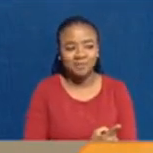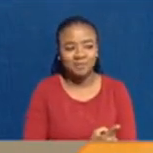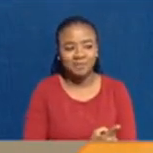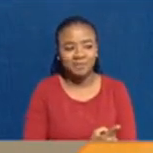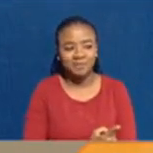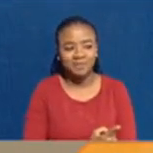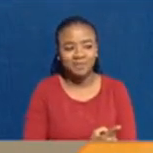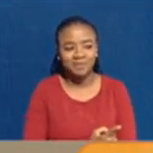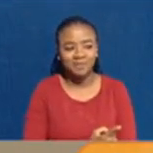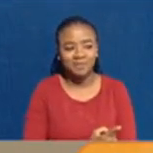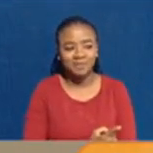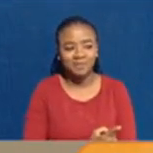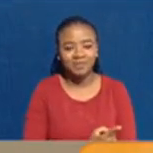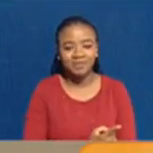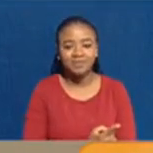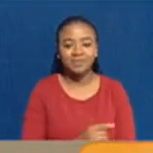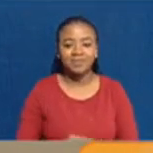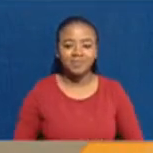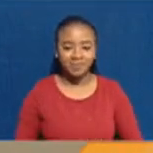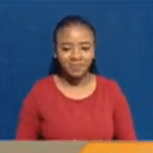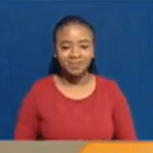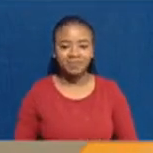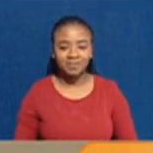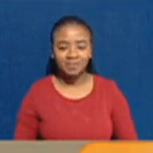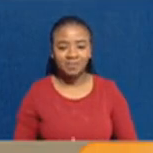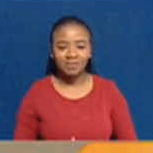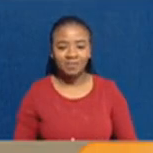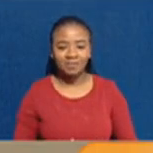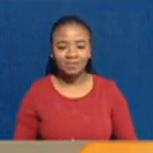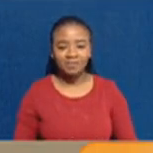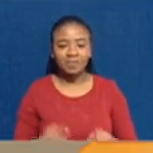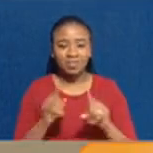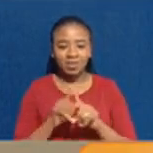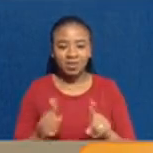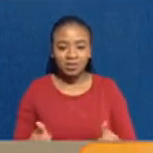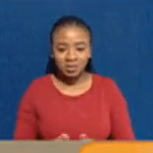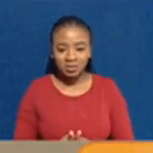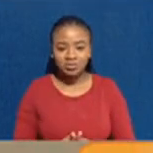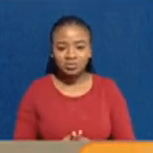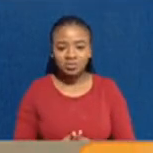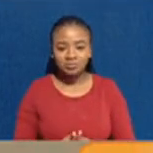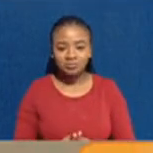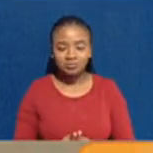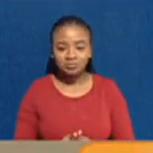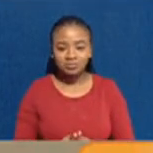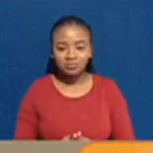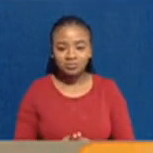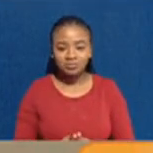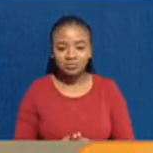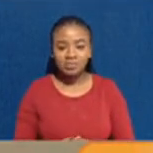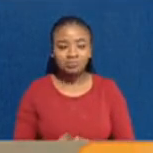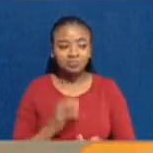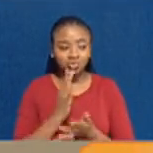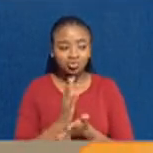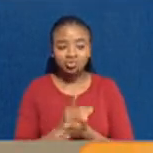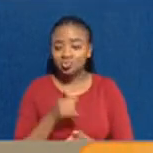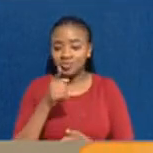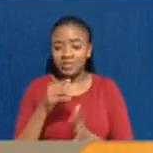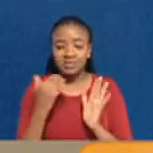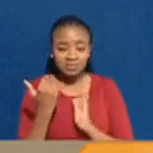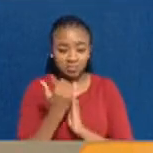be viewed as a blessing to the county government of Siaya because this is a program that has helped